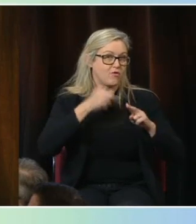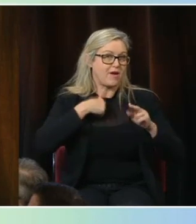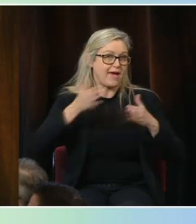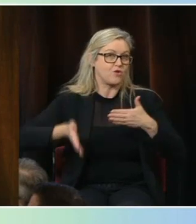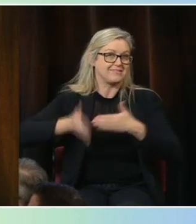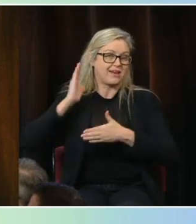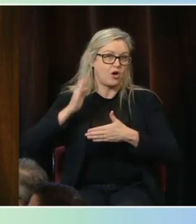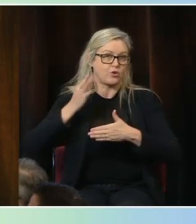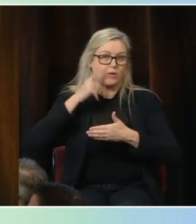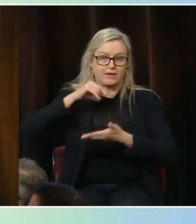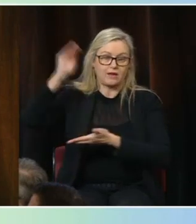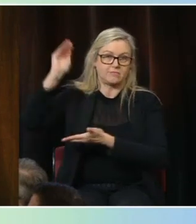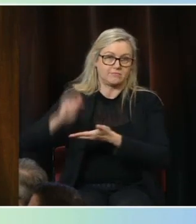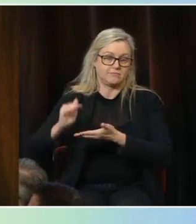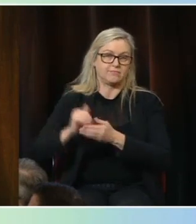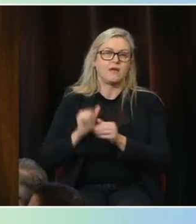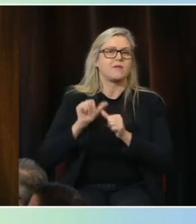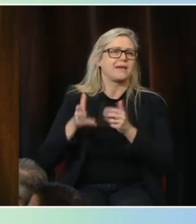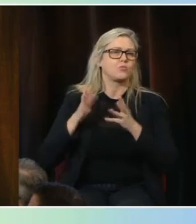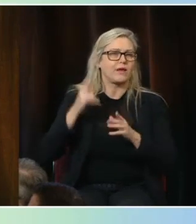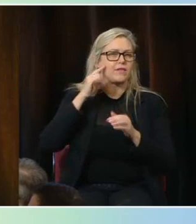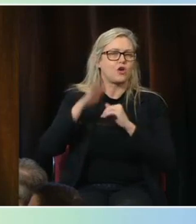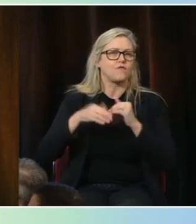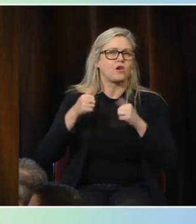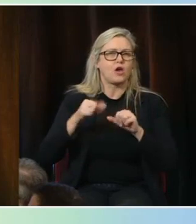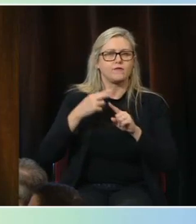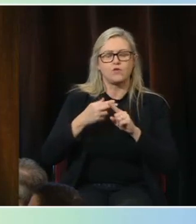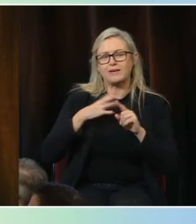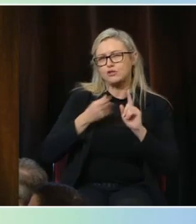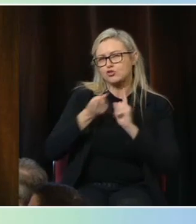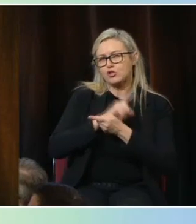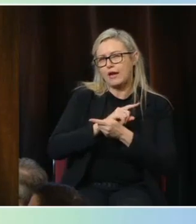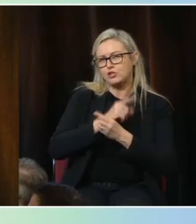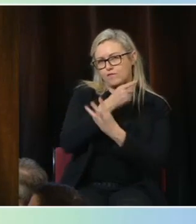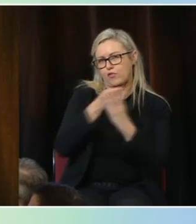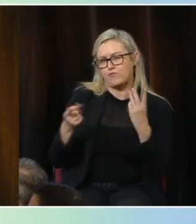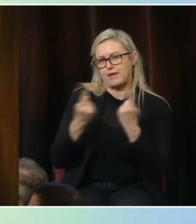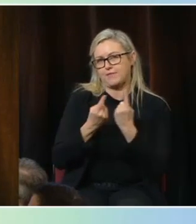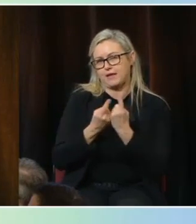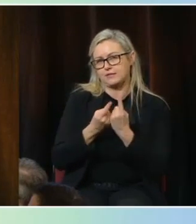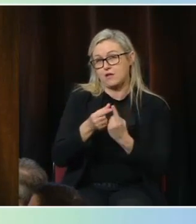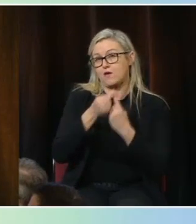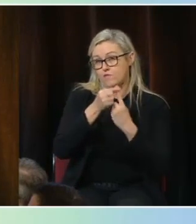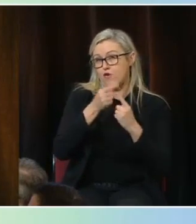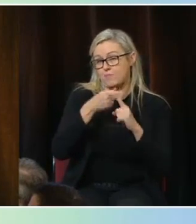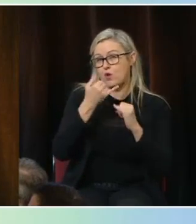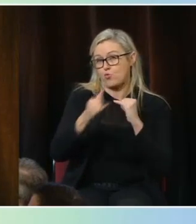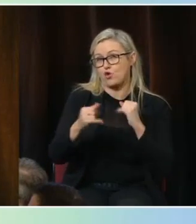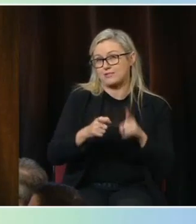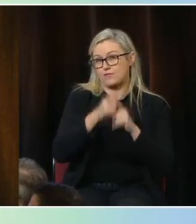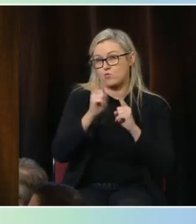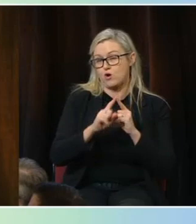opportunity perhaps the clearest way to think about it is a revolution on three fronts first and most difficult is supporting the people